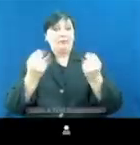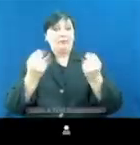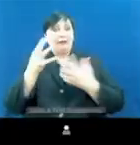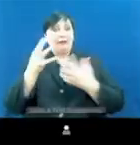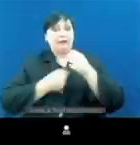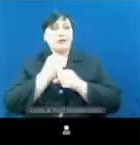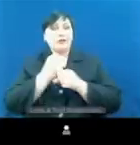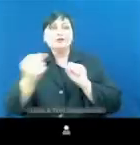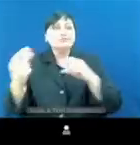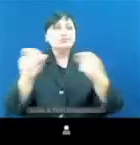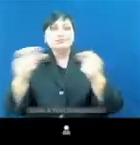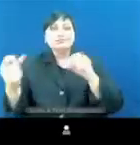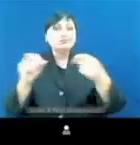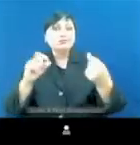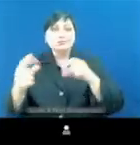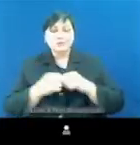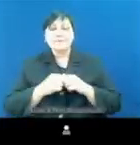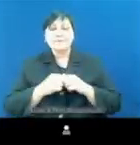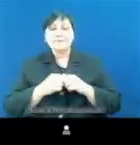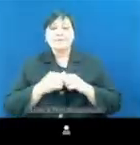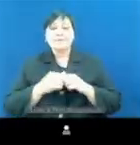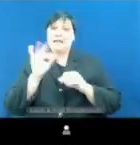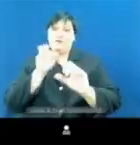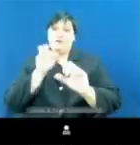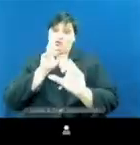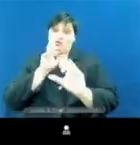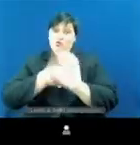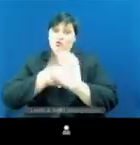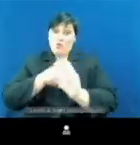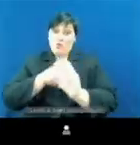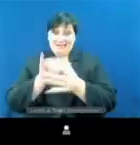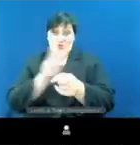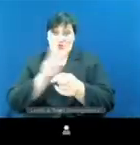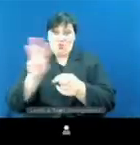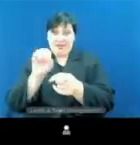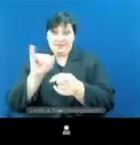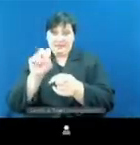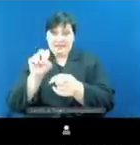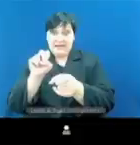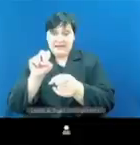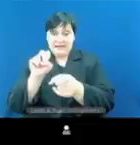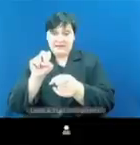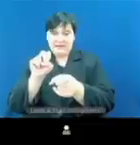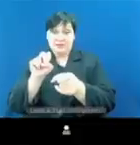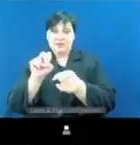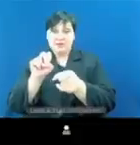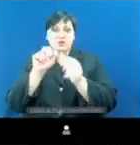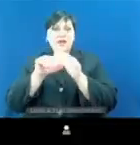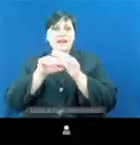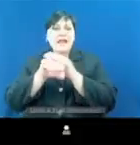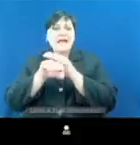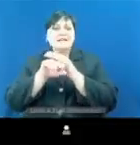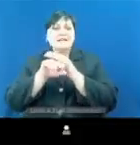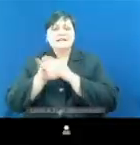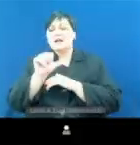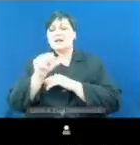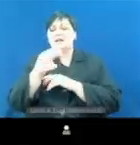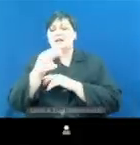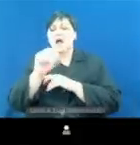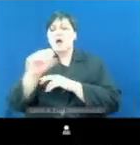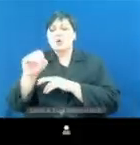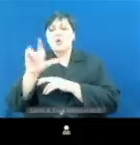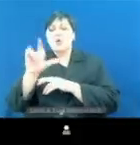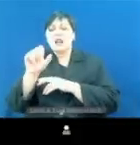We also, and if you join at that website, you'll be able to access the Yahoo listserv. And for